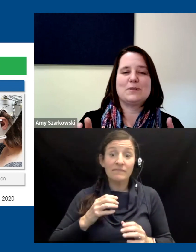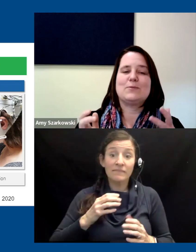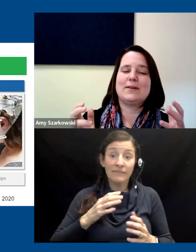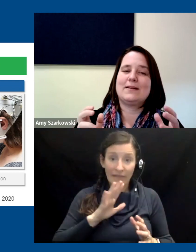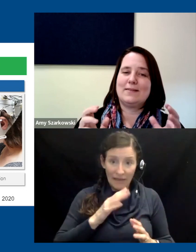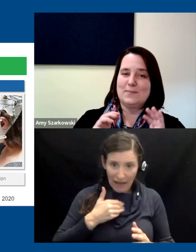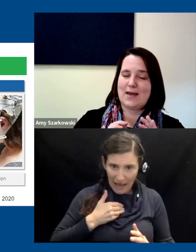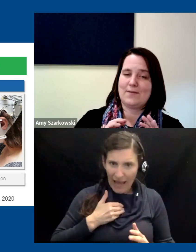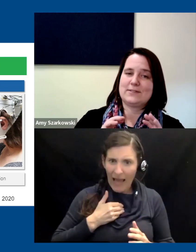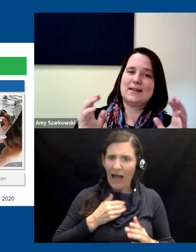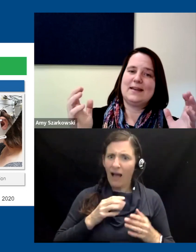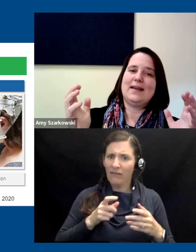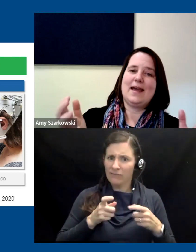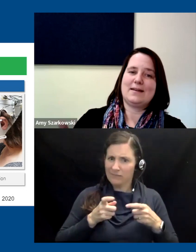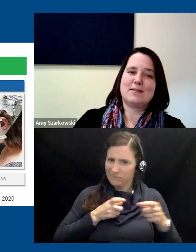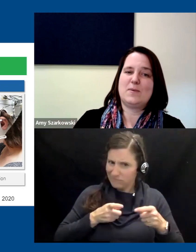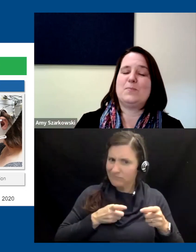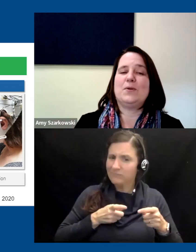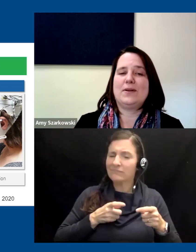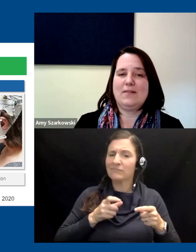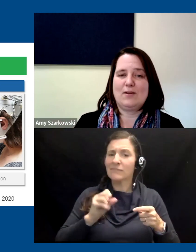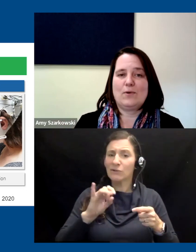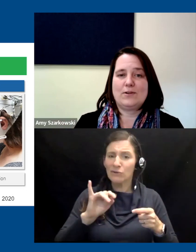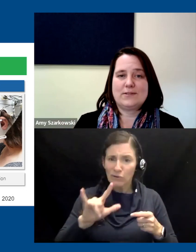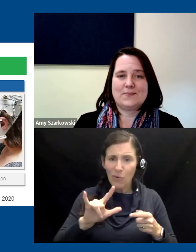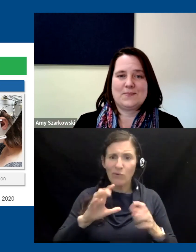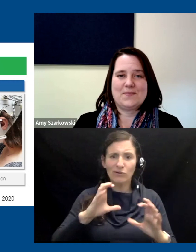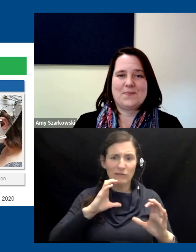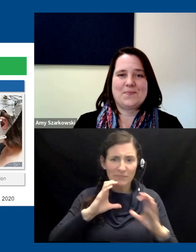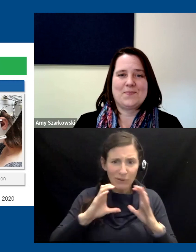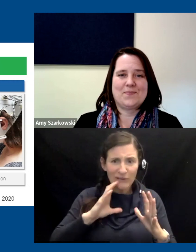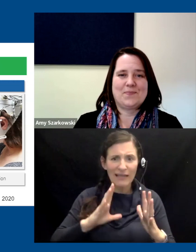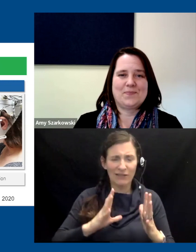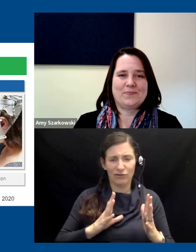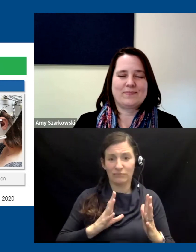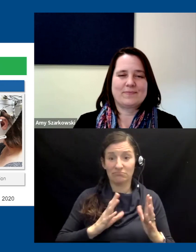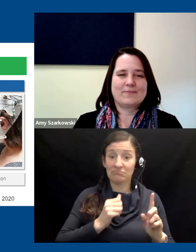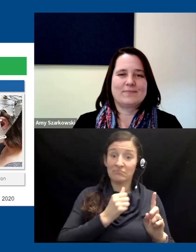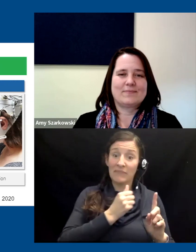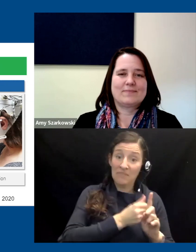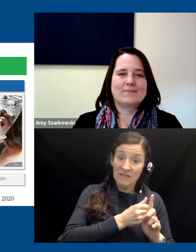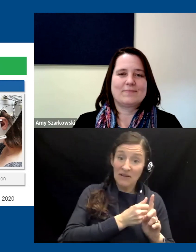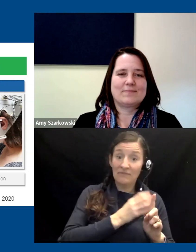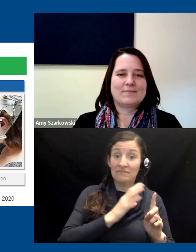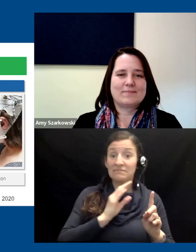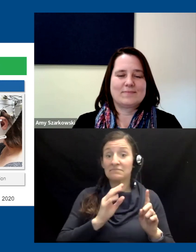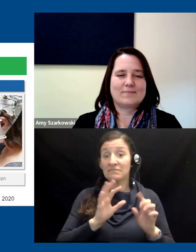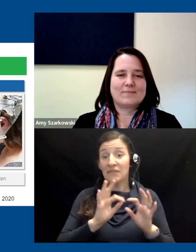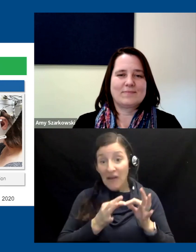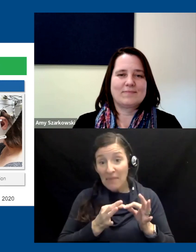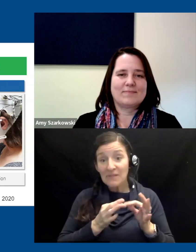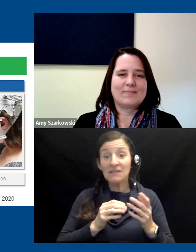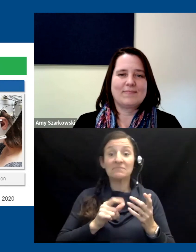communications between themselves and the people in their worlds.